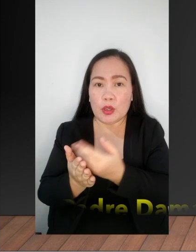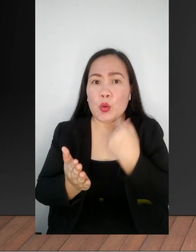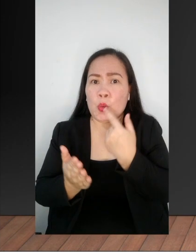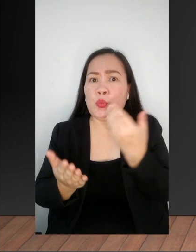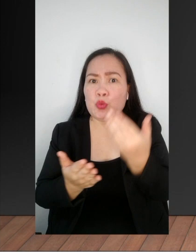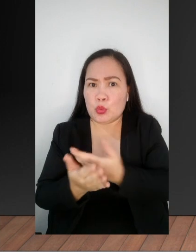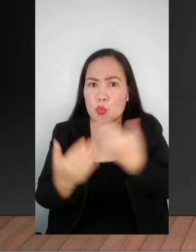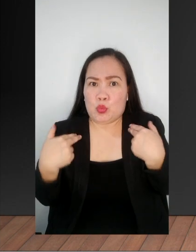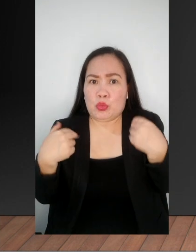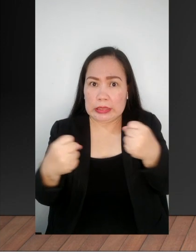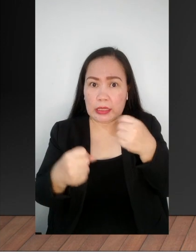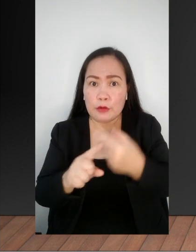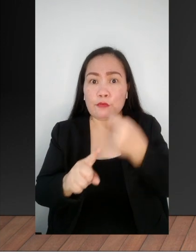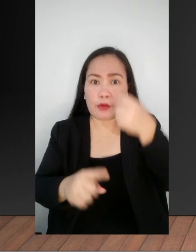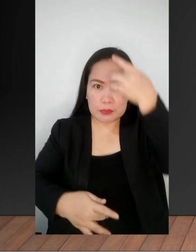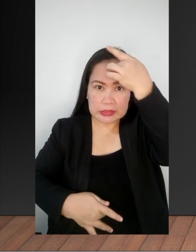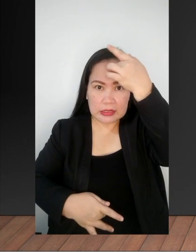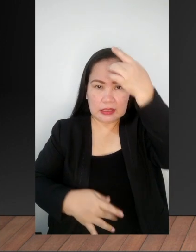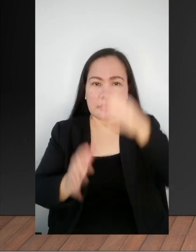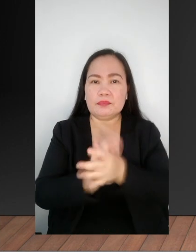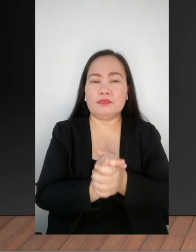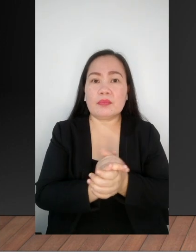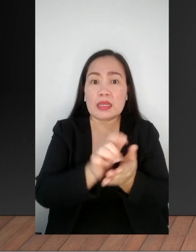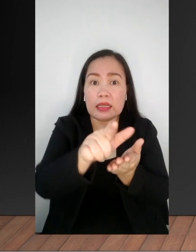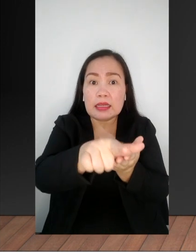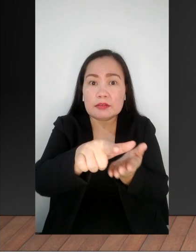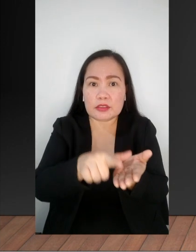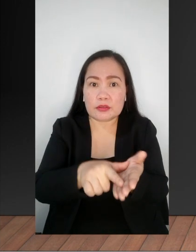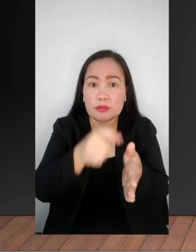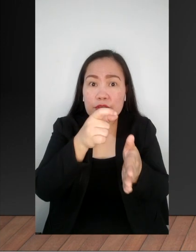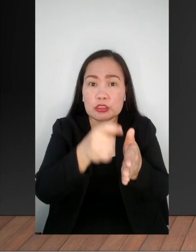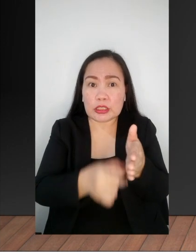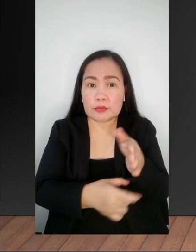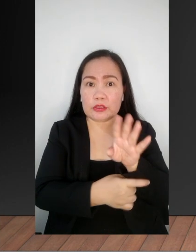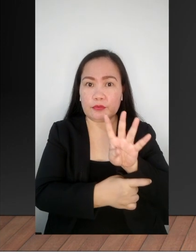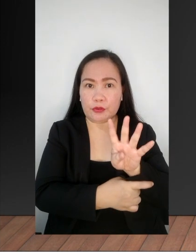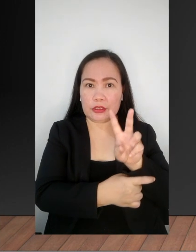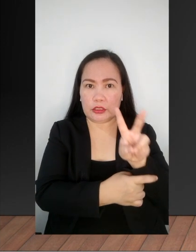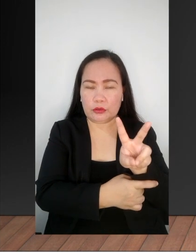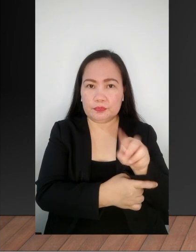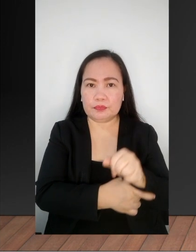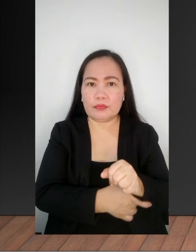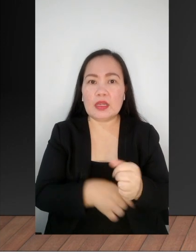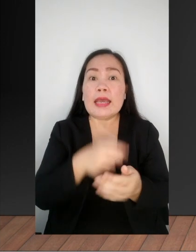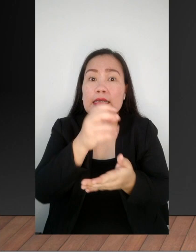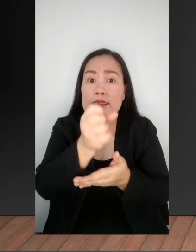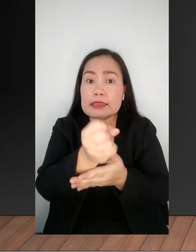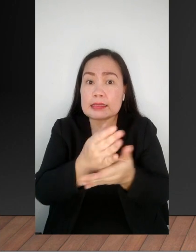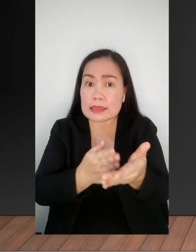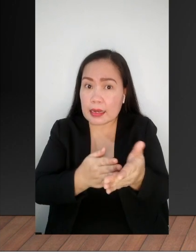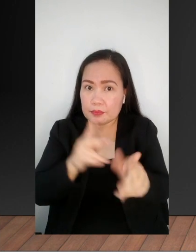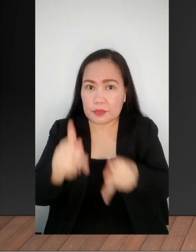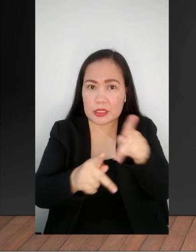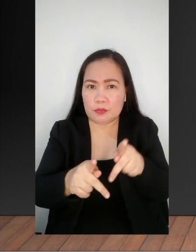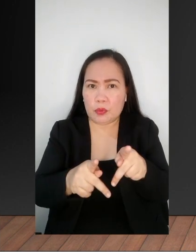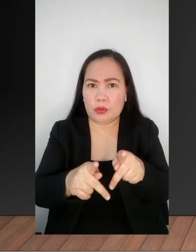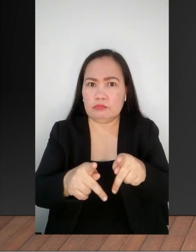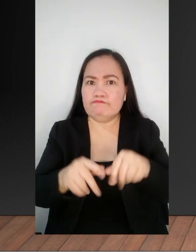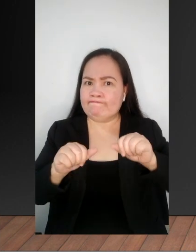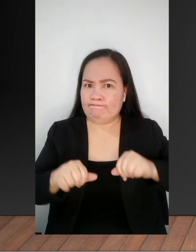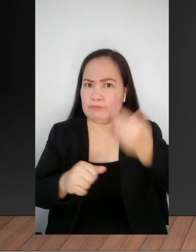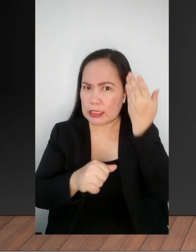recovered from his illness. Lesson of chapter 42. Some people are able to